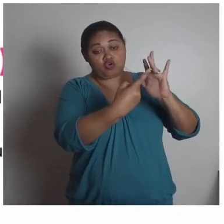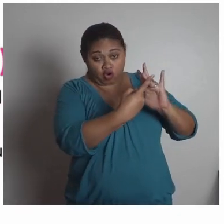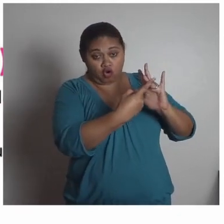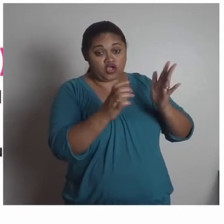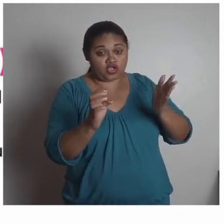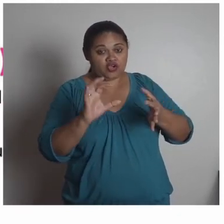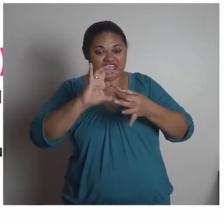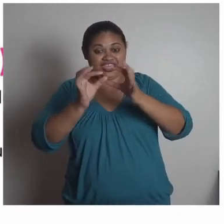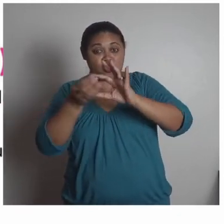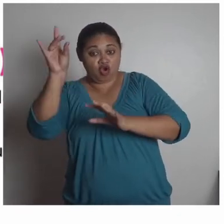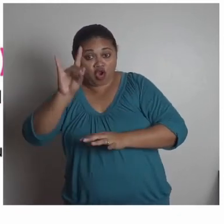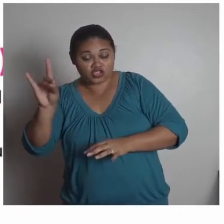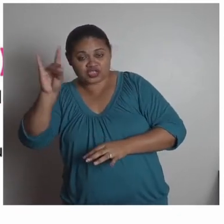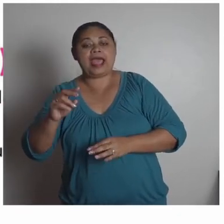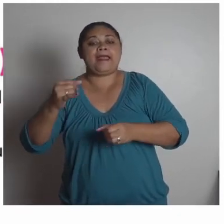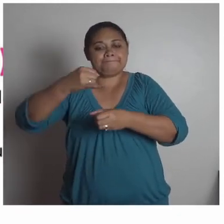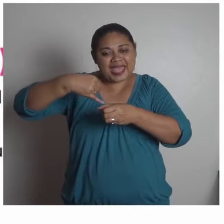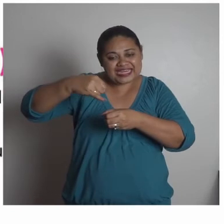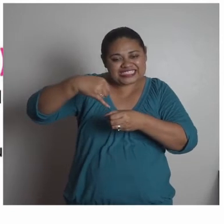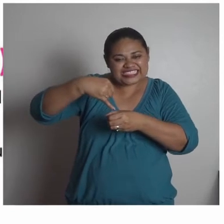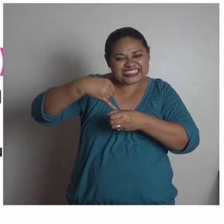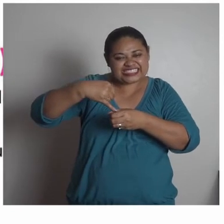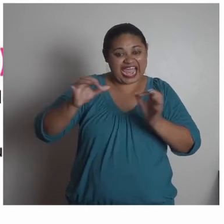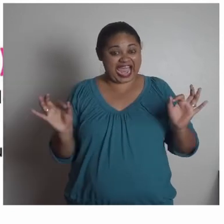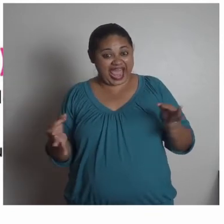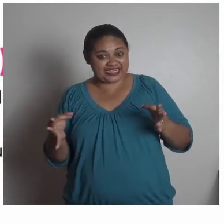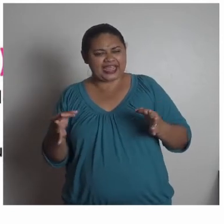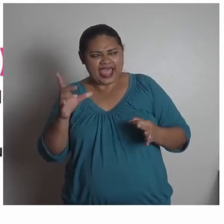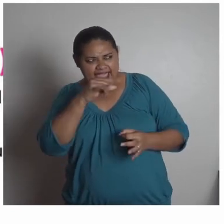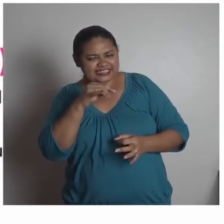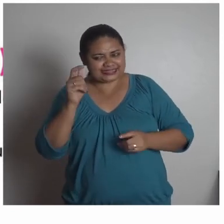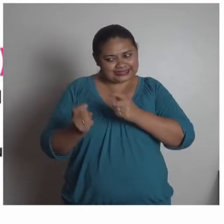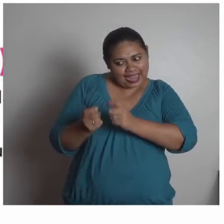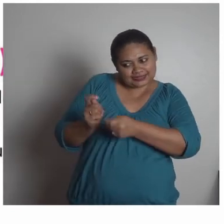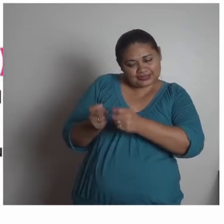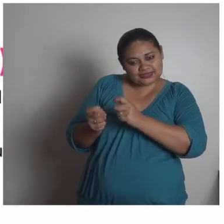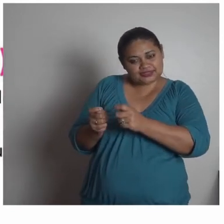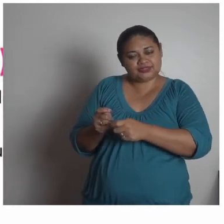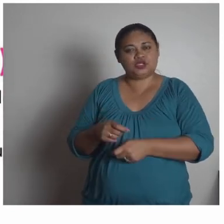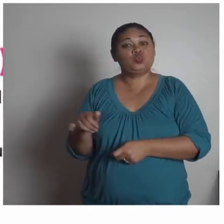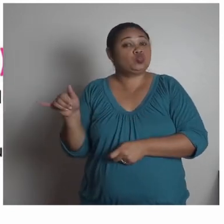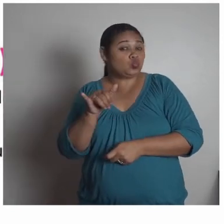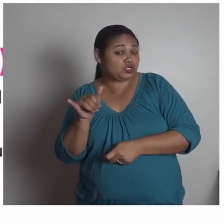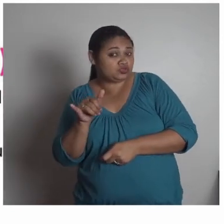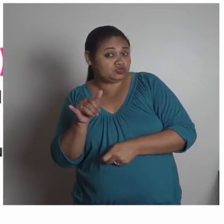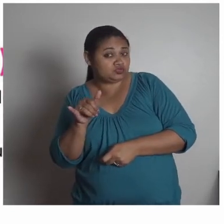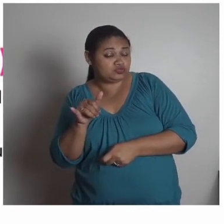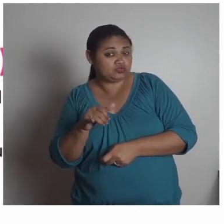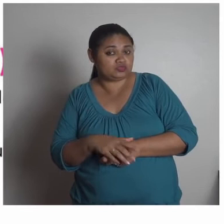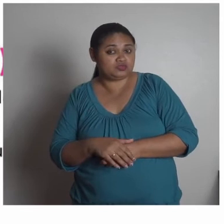doing. The agroecology, some farming, some aquaculture, a medicine garden to experiment with which